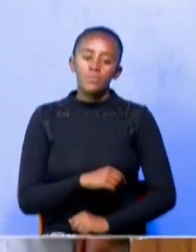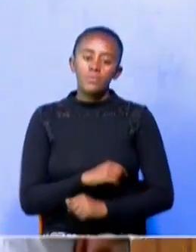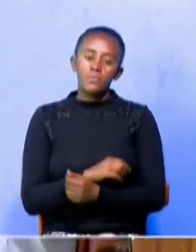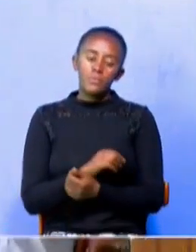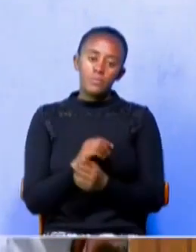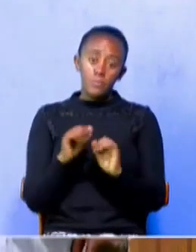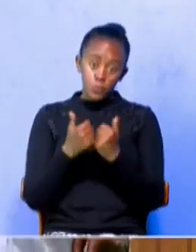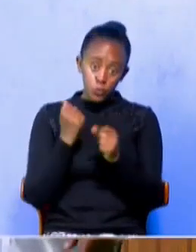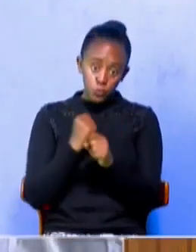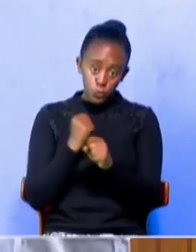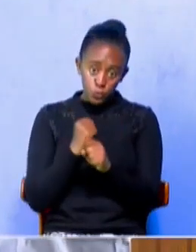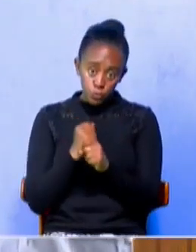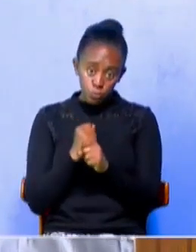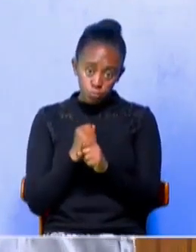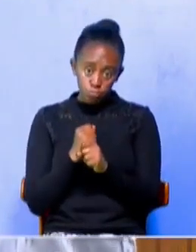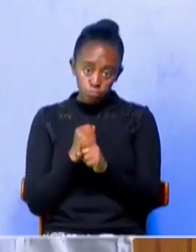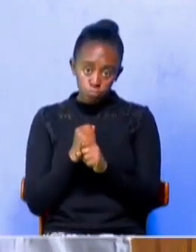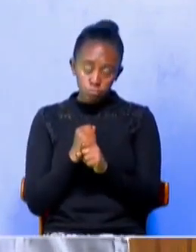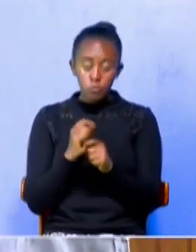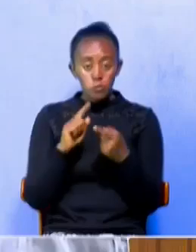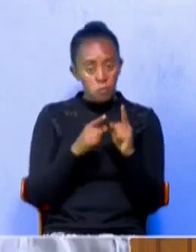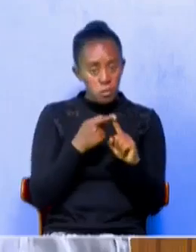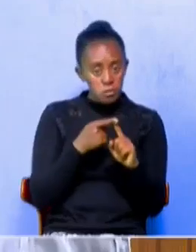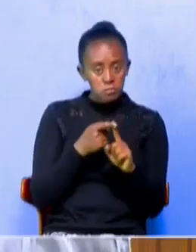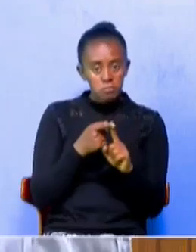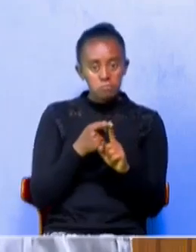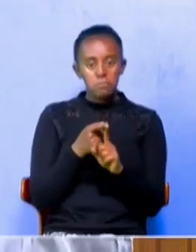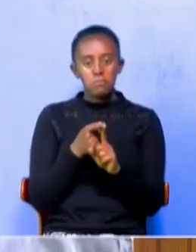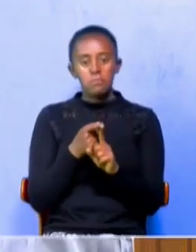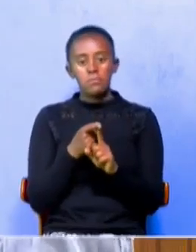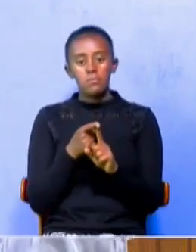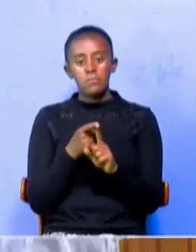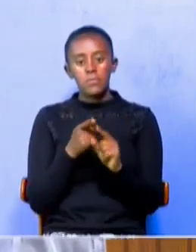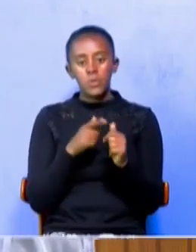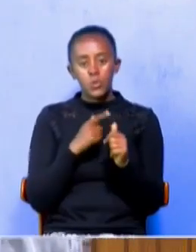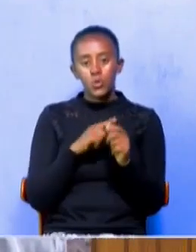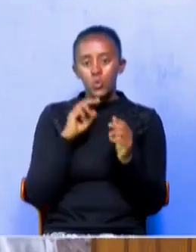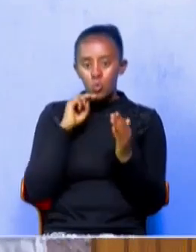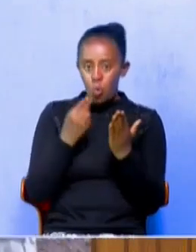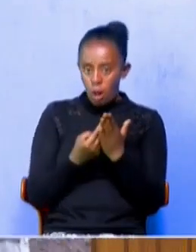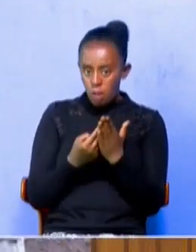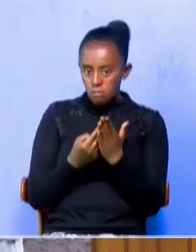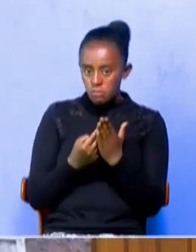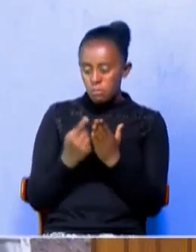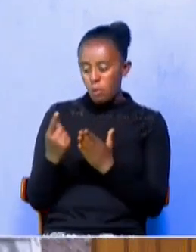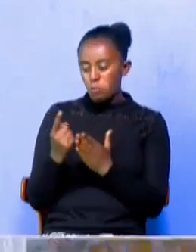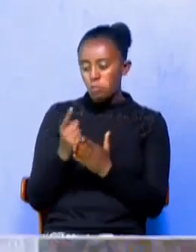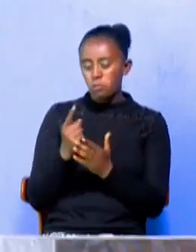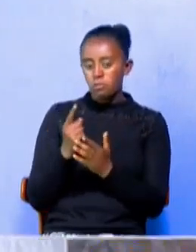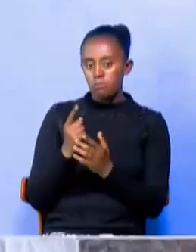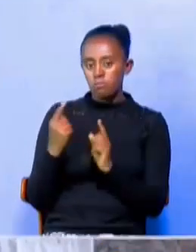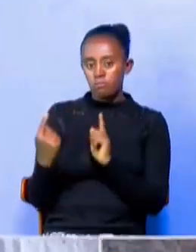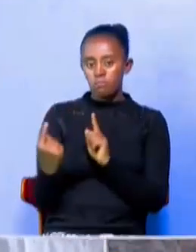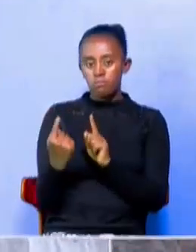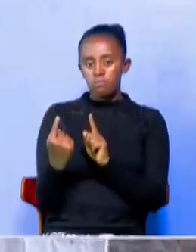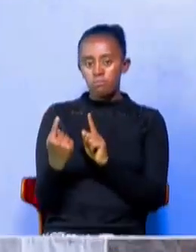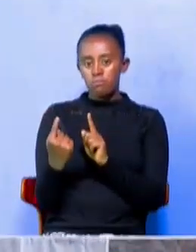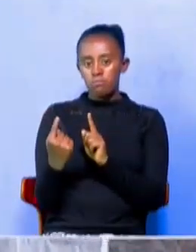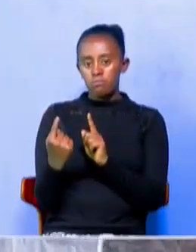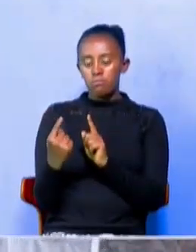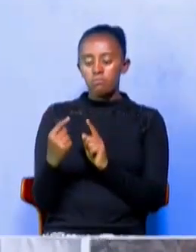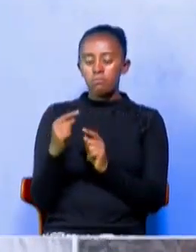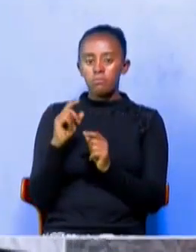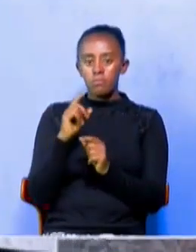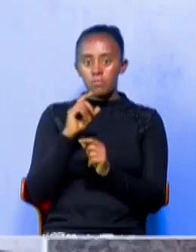doing? And then share to your friends. One is a journalist, the one who's asking question. The other